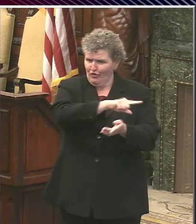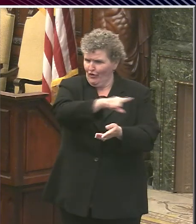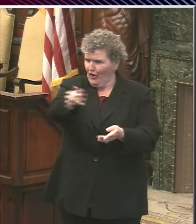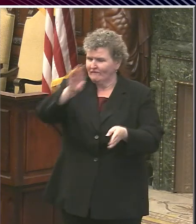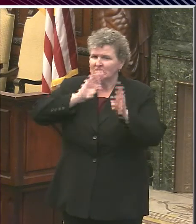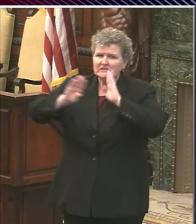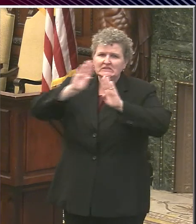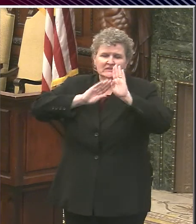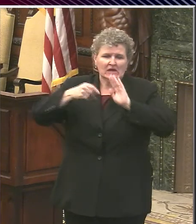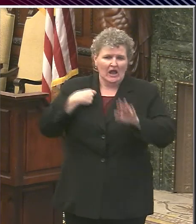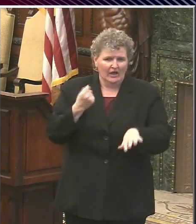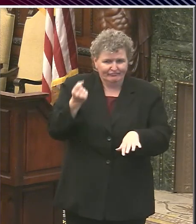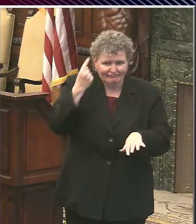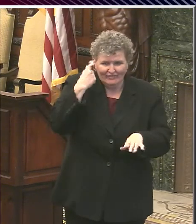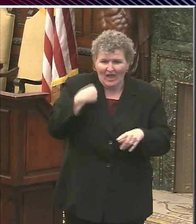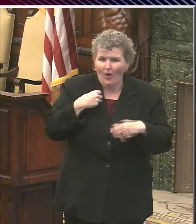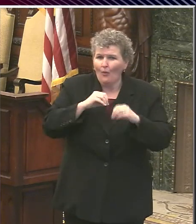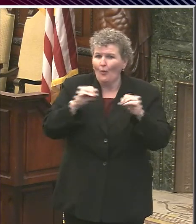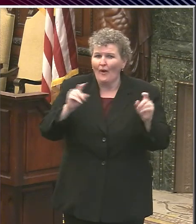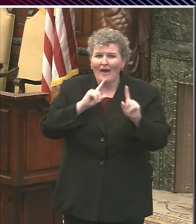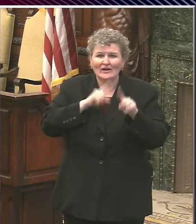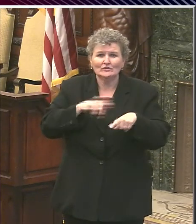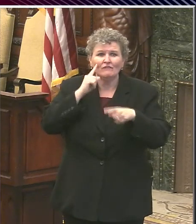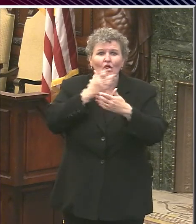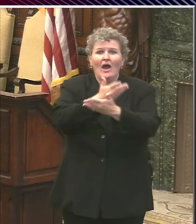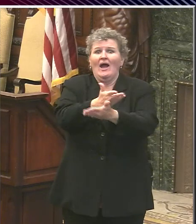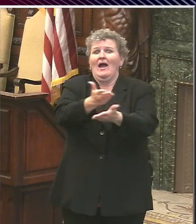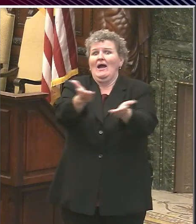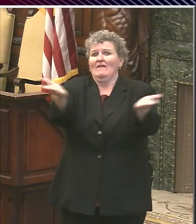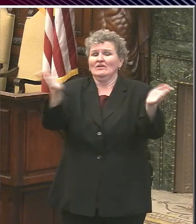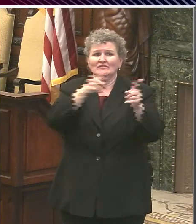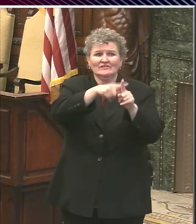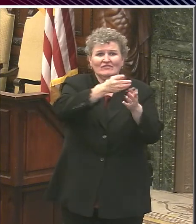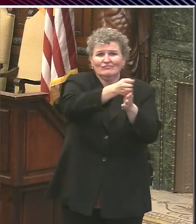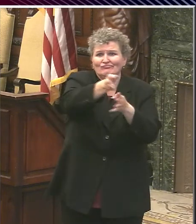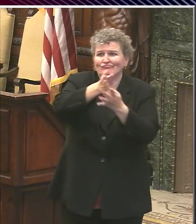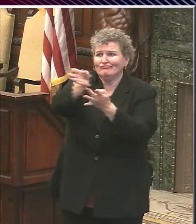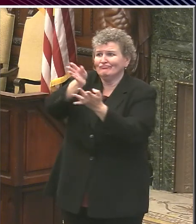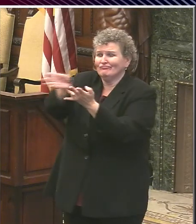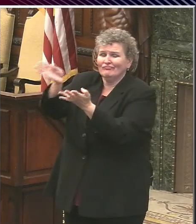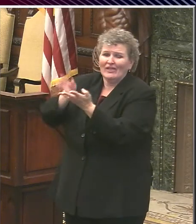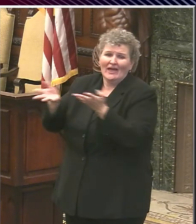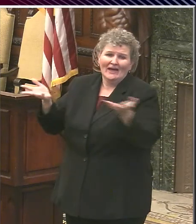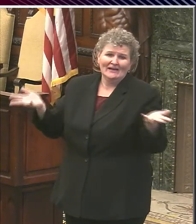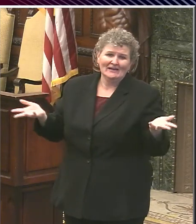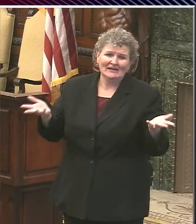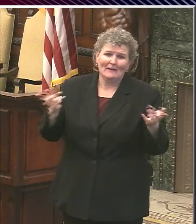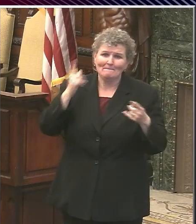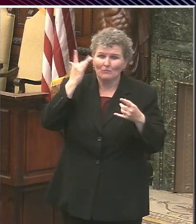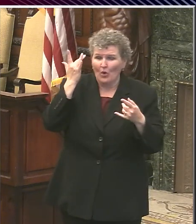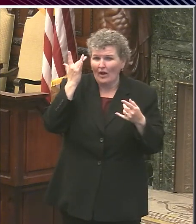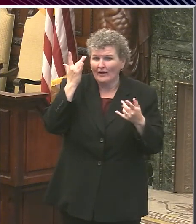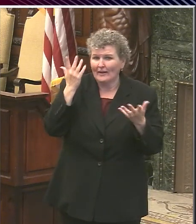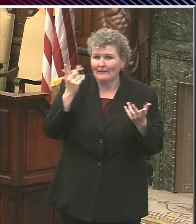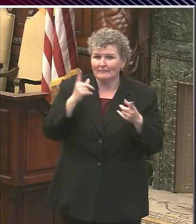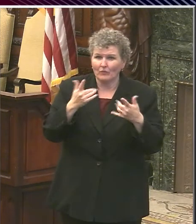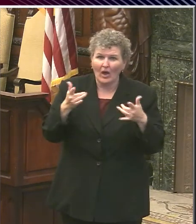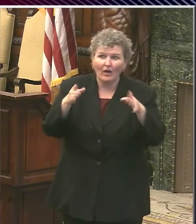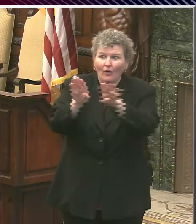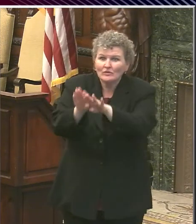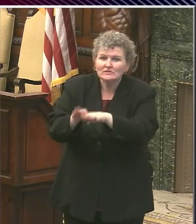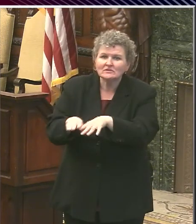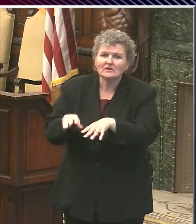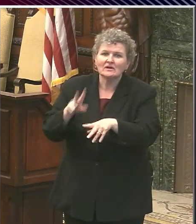no magic answer for any of these industries that are impacted more so by the virus because of ultimately what they do.